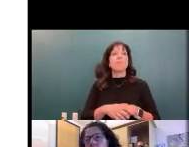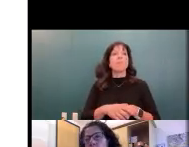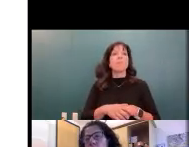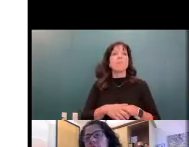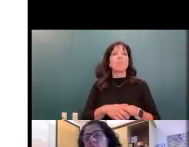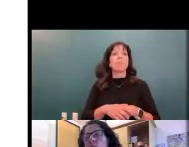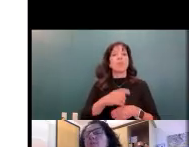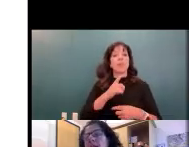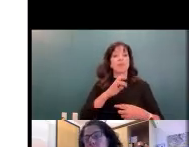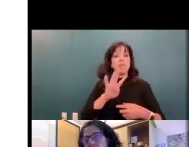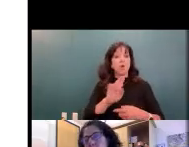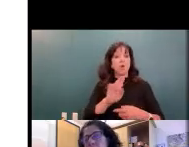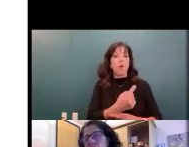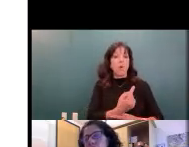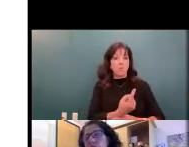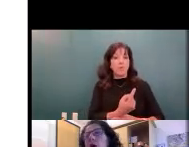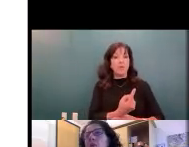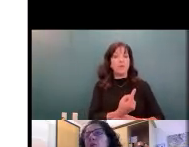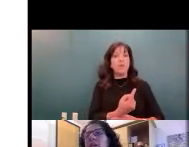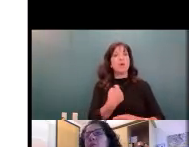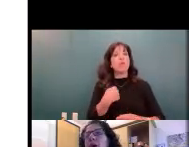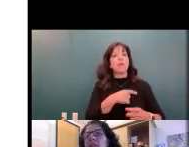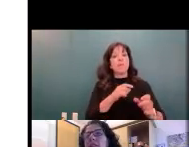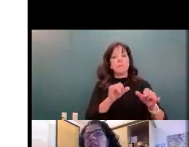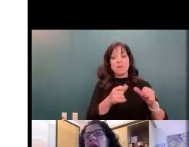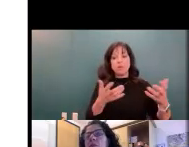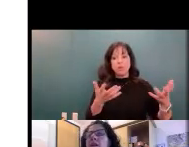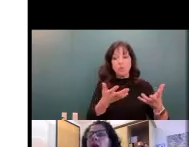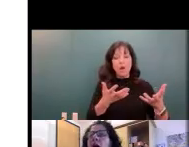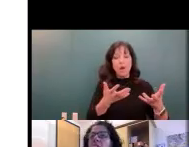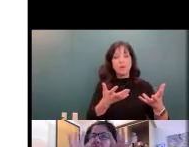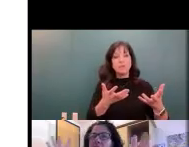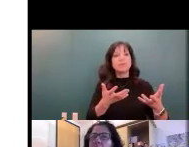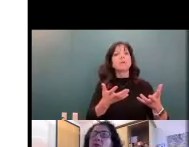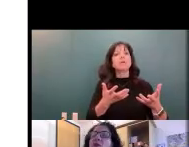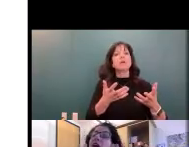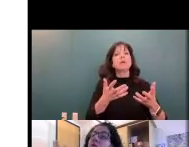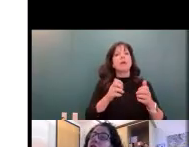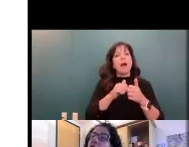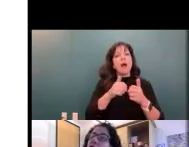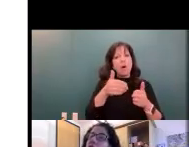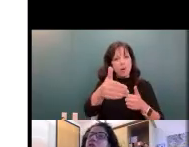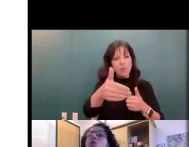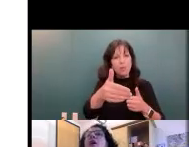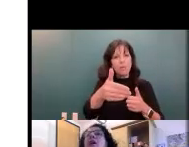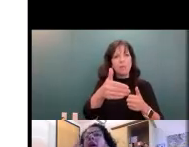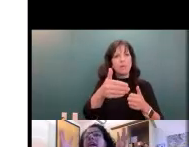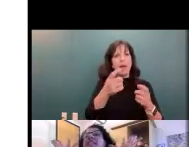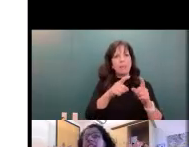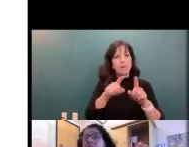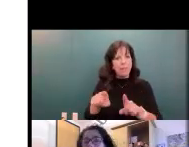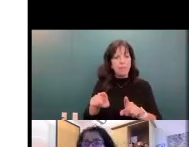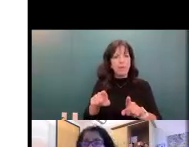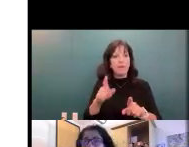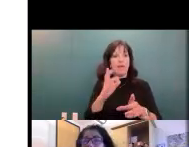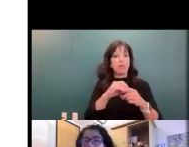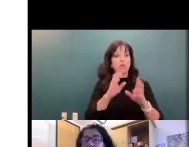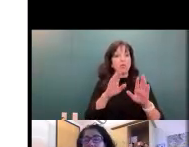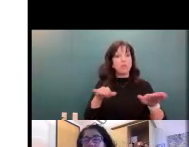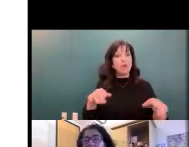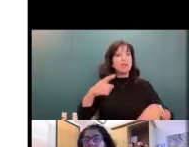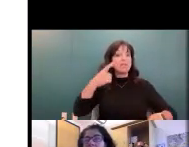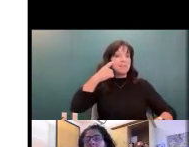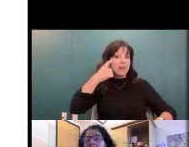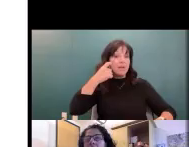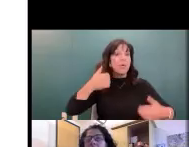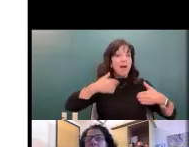for the 4-year-olds only, we measured the prevalence of autism if we also include children who are suspected to